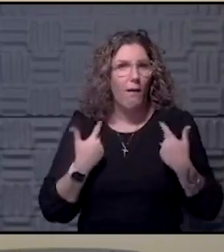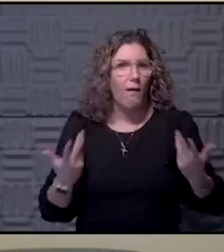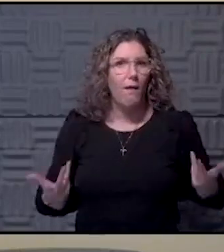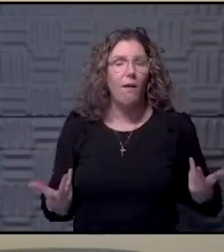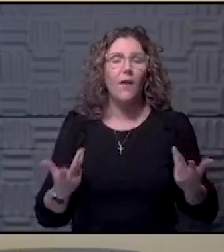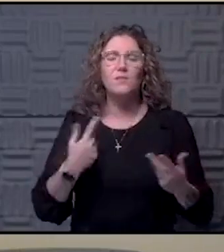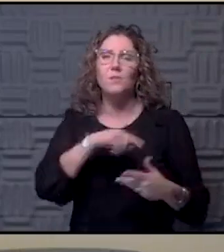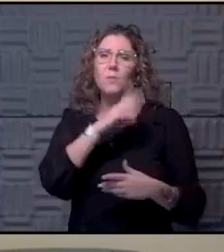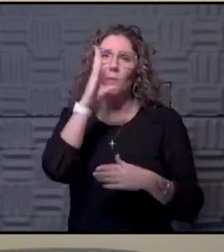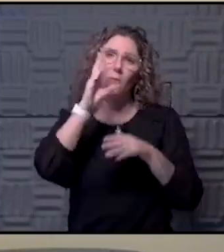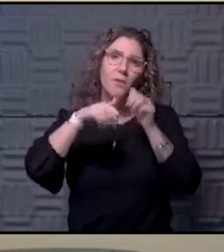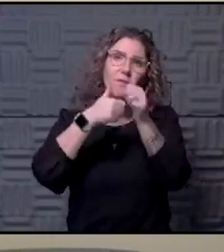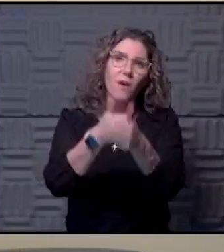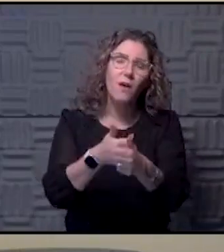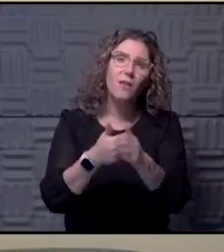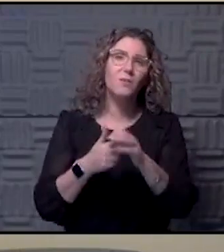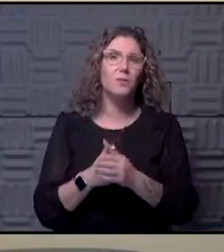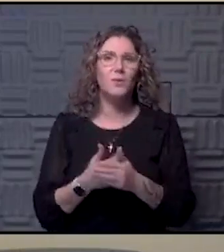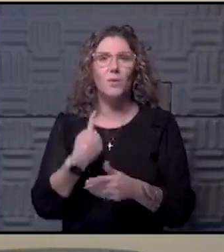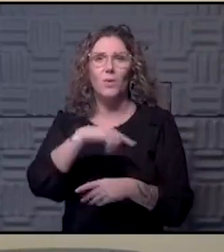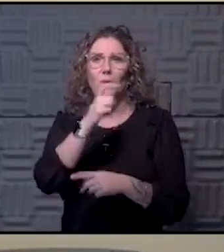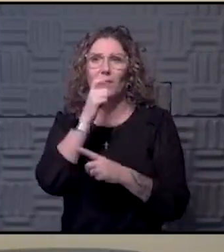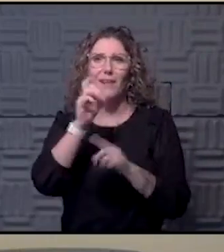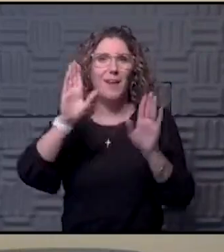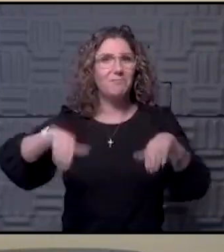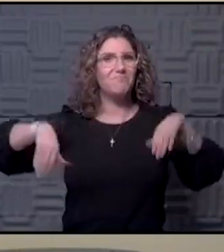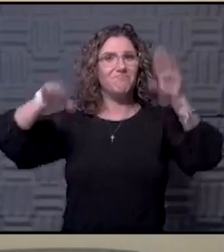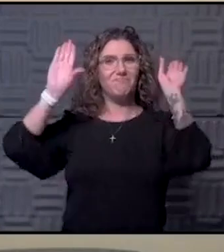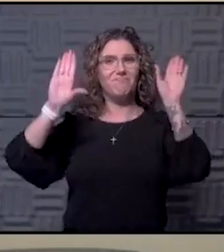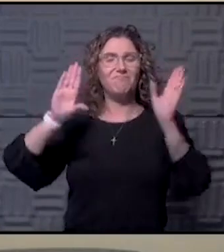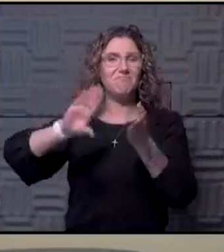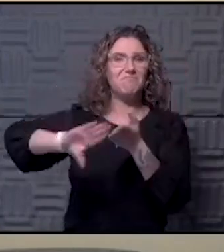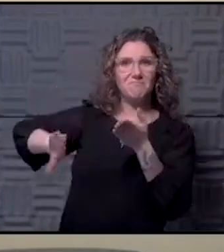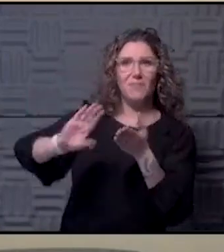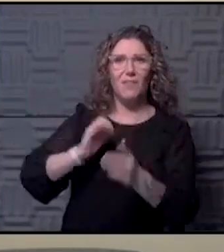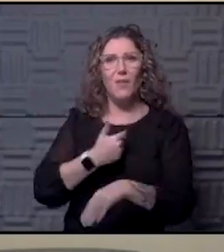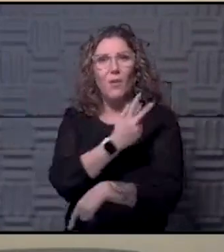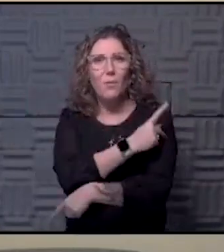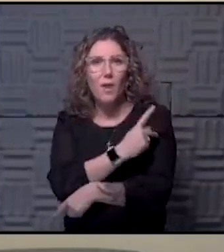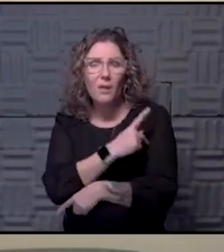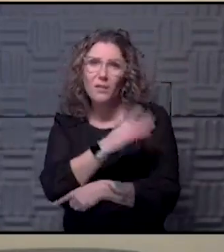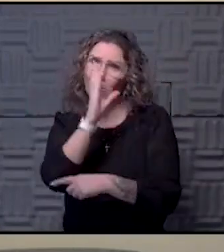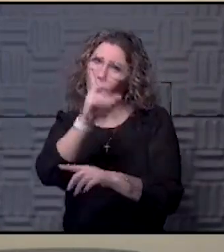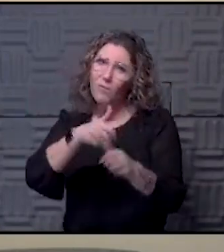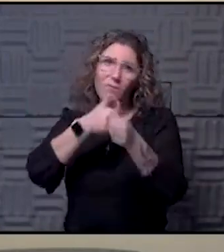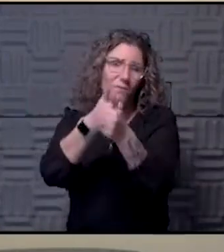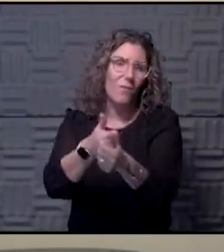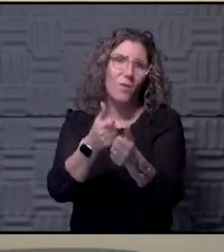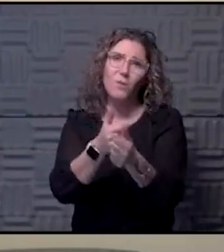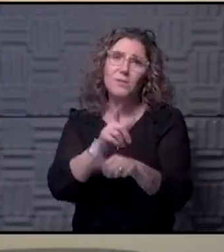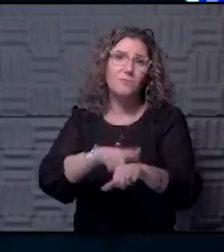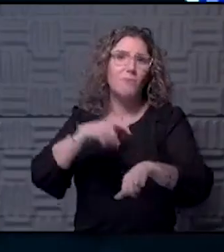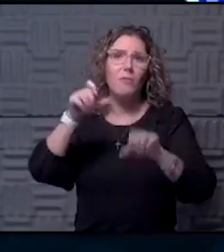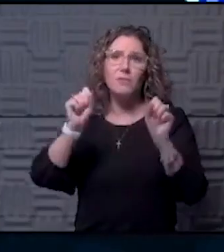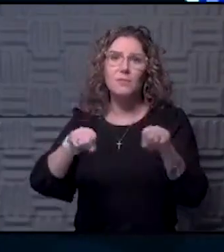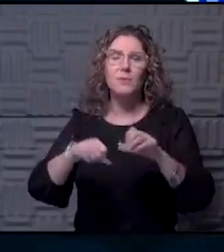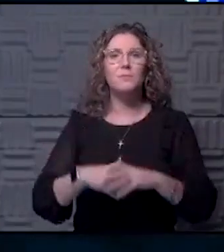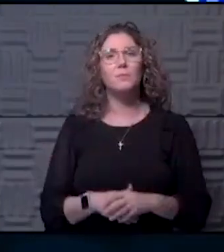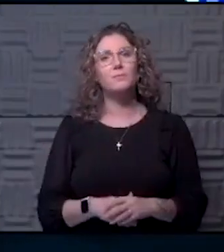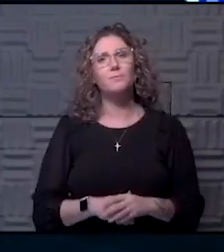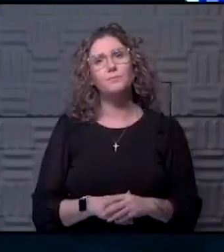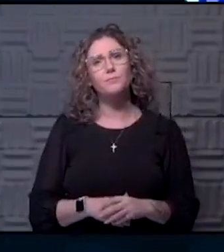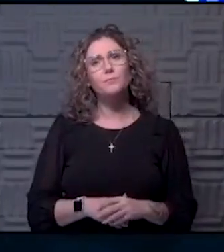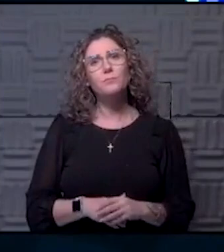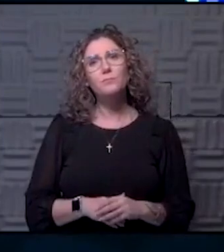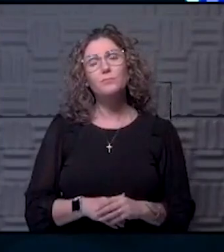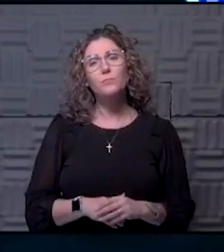to. But we're not going to abandon our patients. We're going to follow them as long as they need us. Is